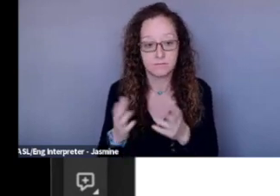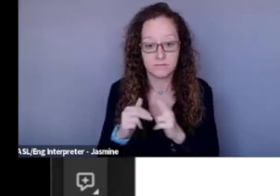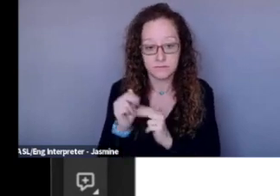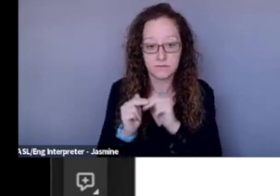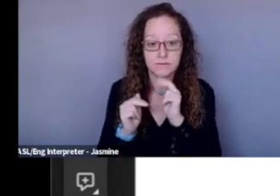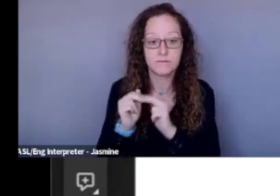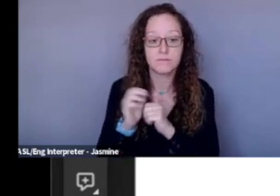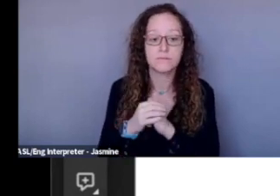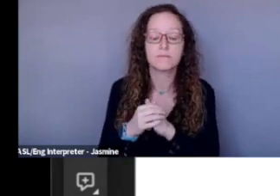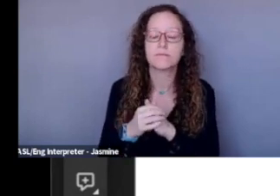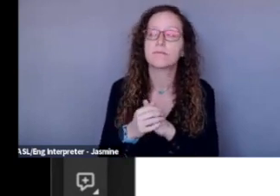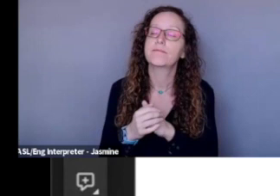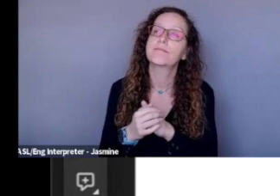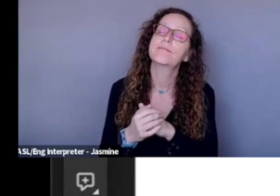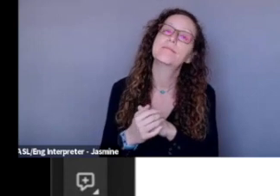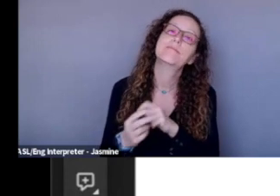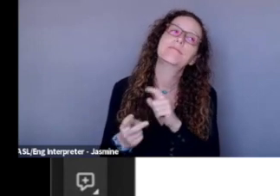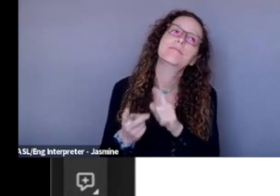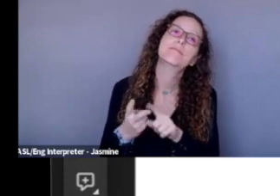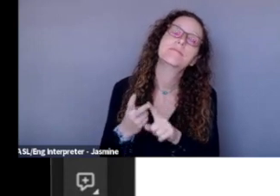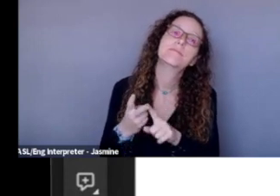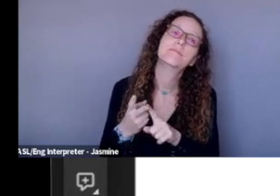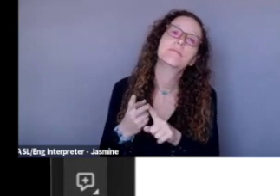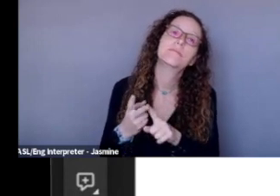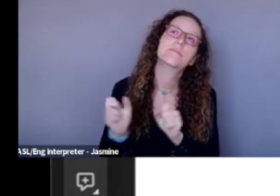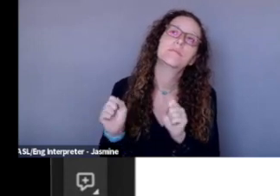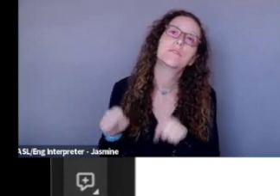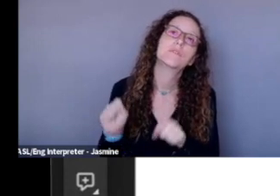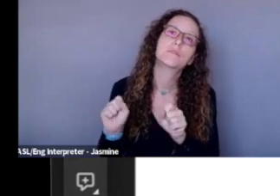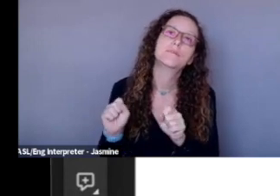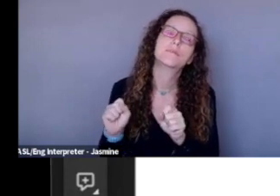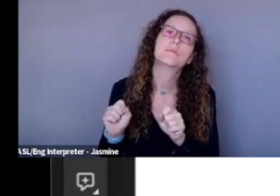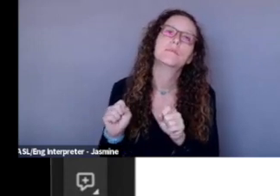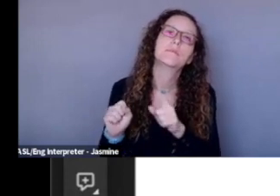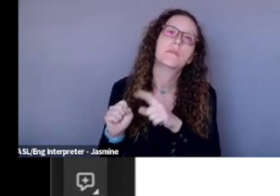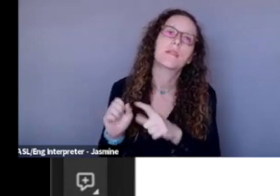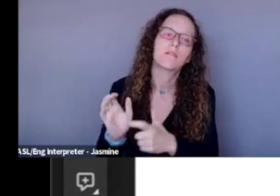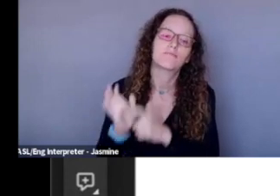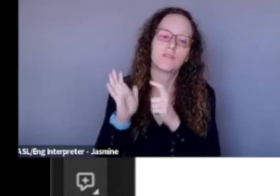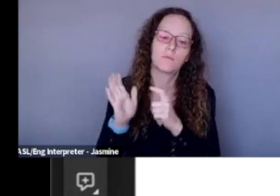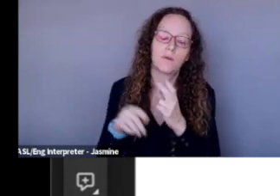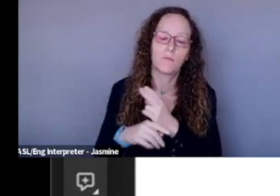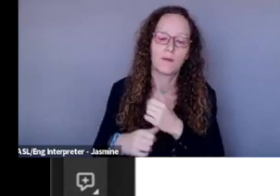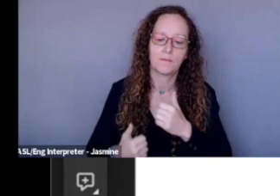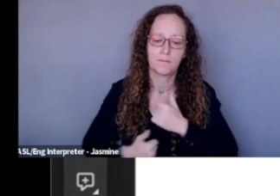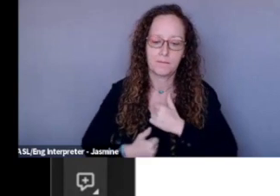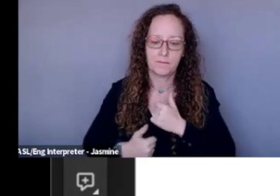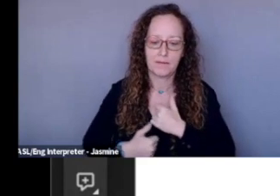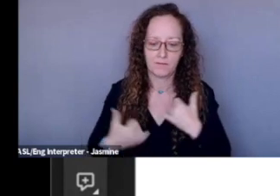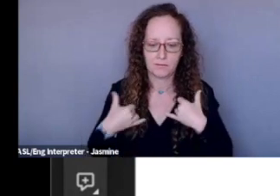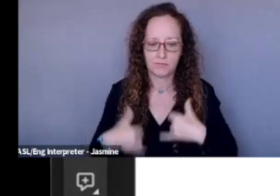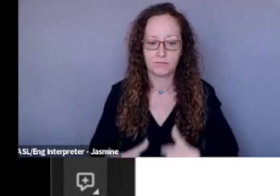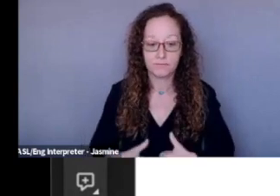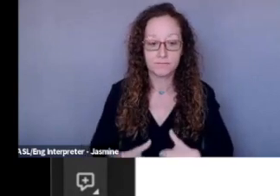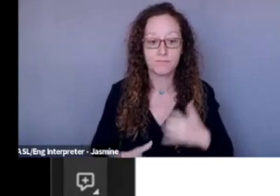right? That could be that they're also required to wear the military jackets due